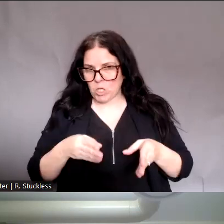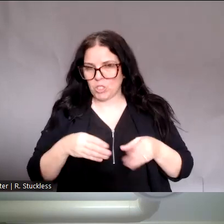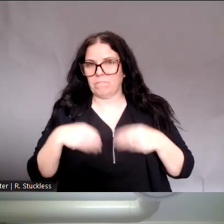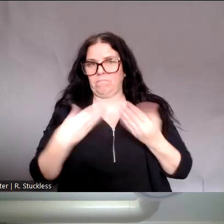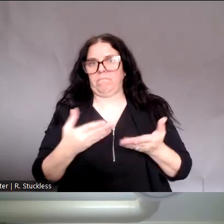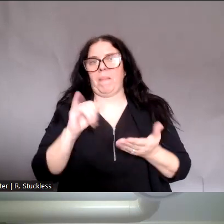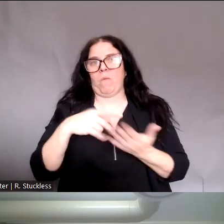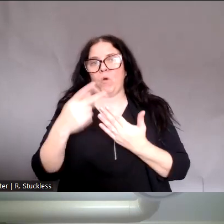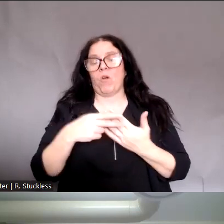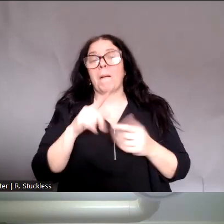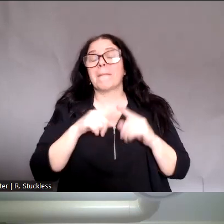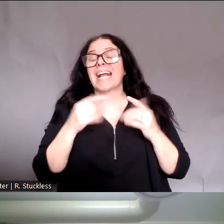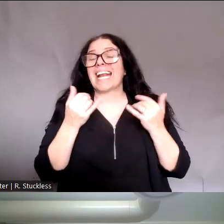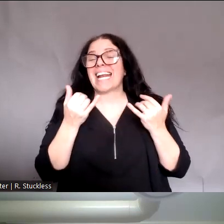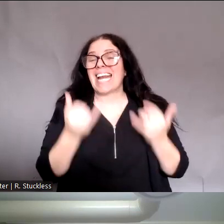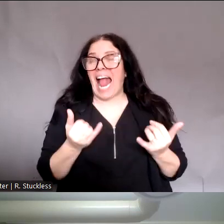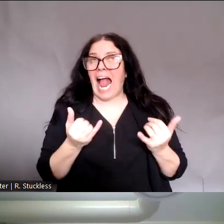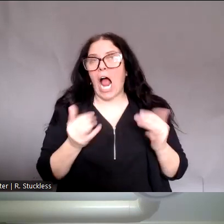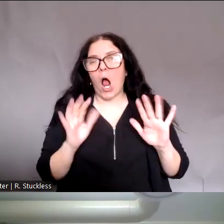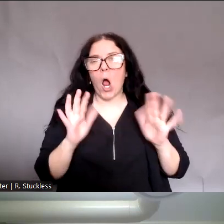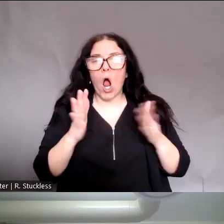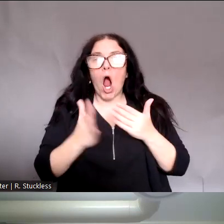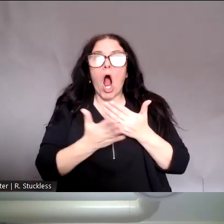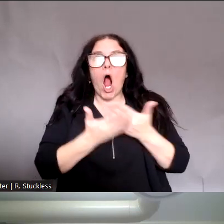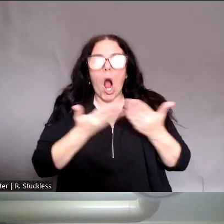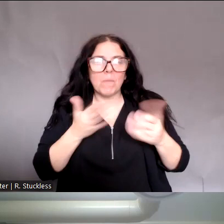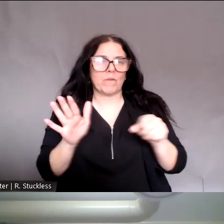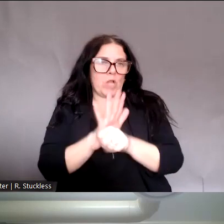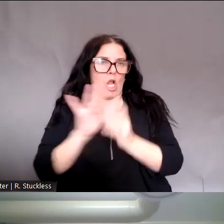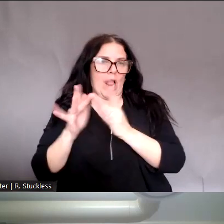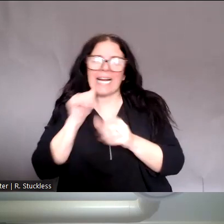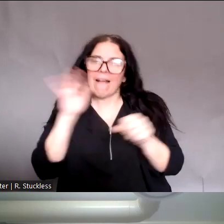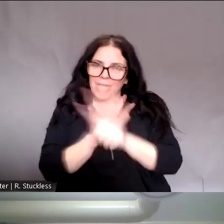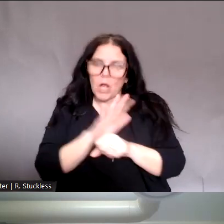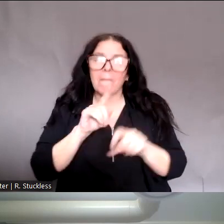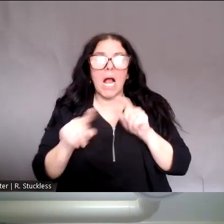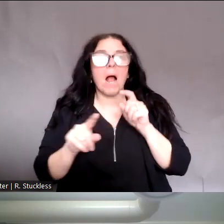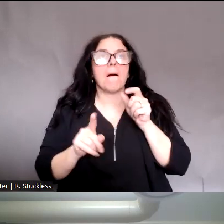not completely, but almost completely online in Zoom.